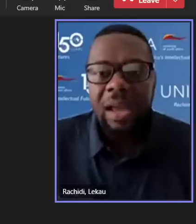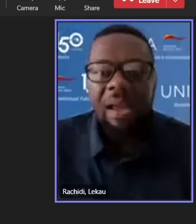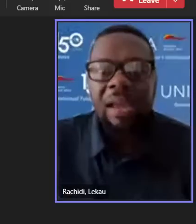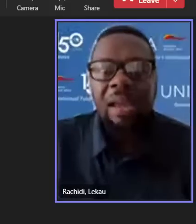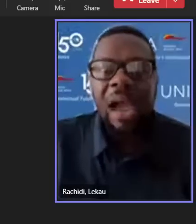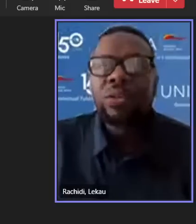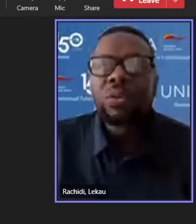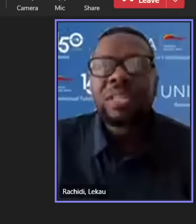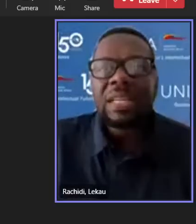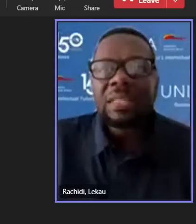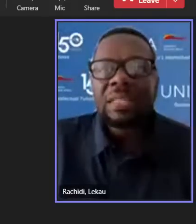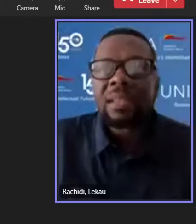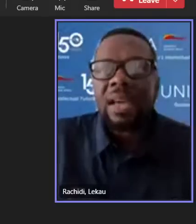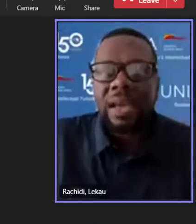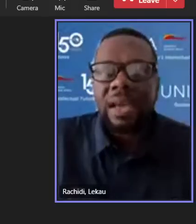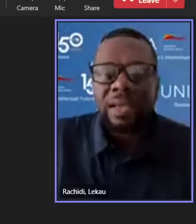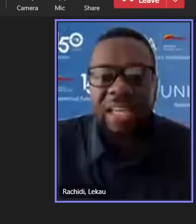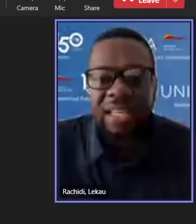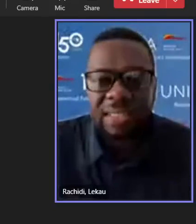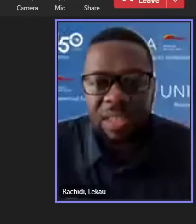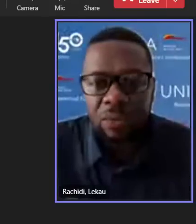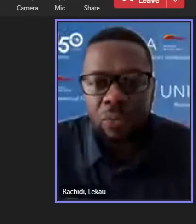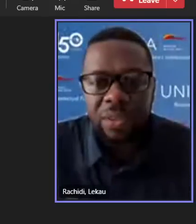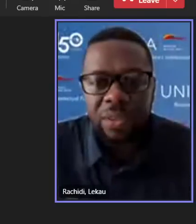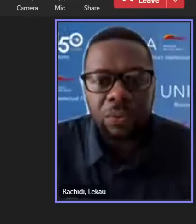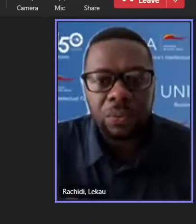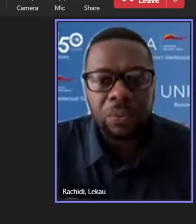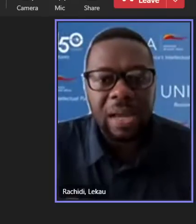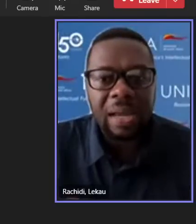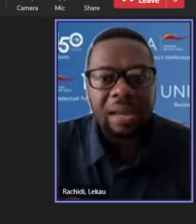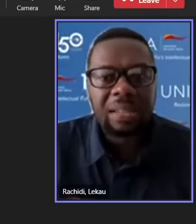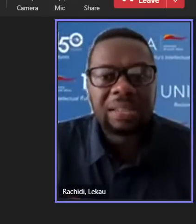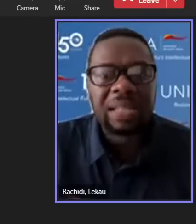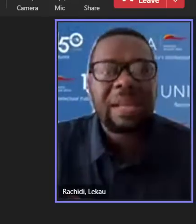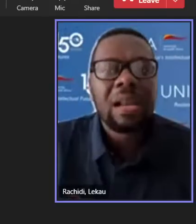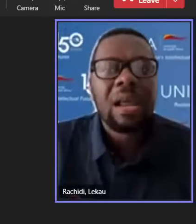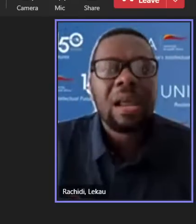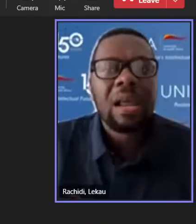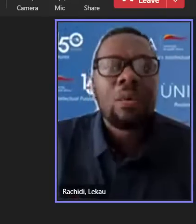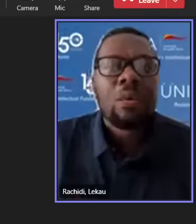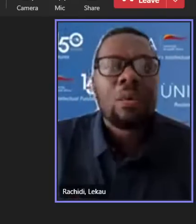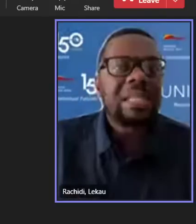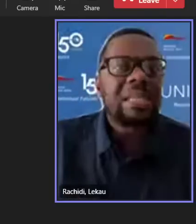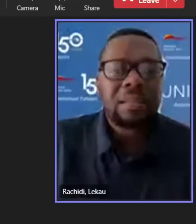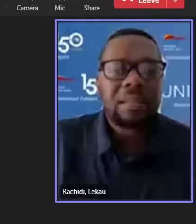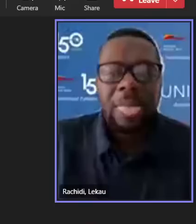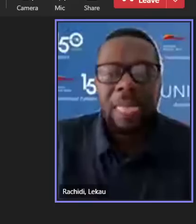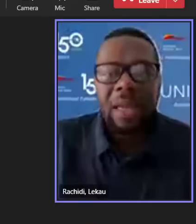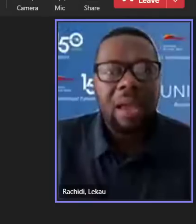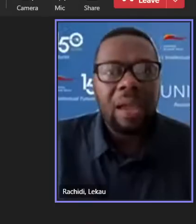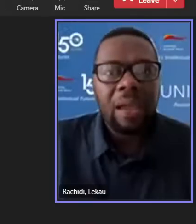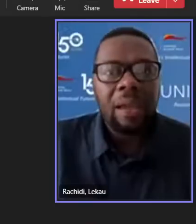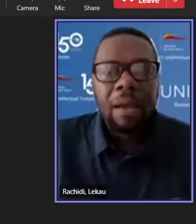stage, I want to just share something with you, ladies and gentlemen, which